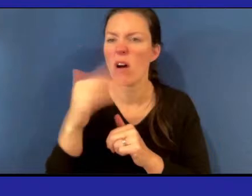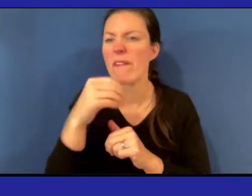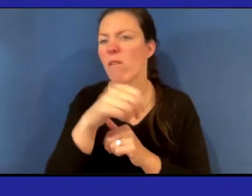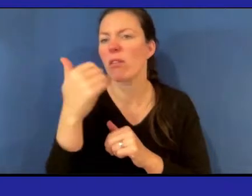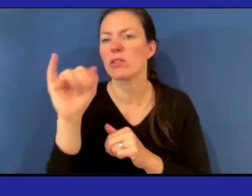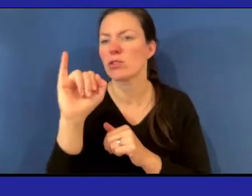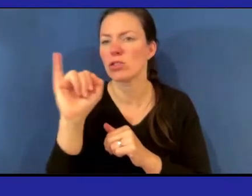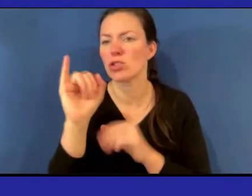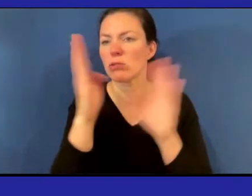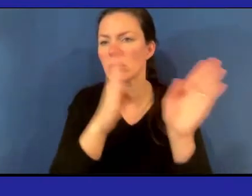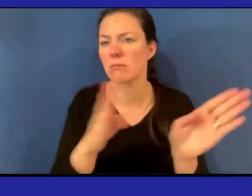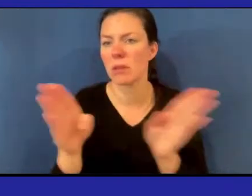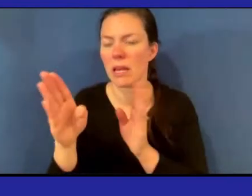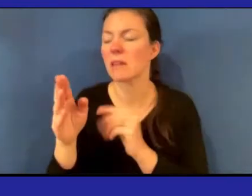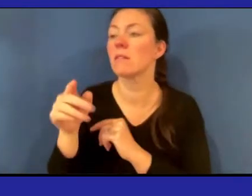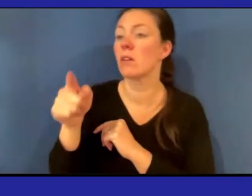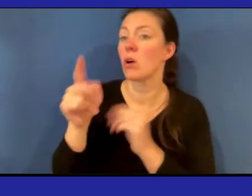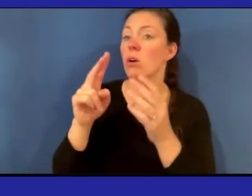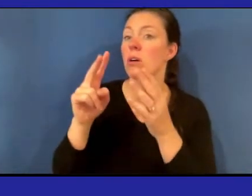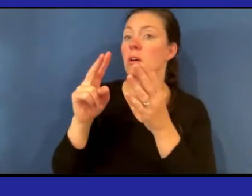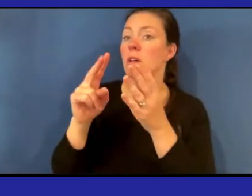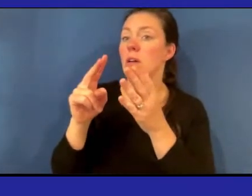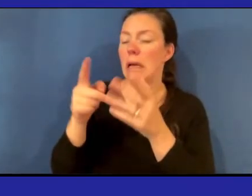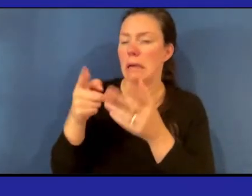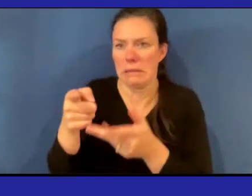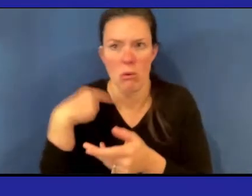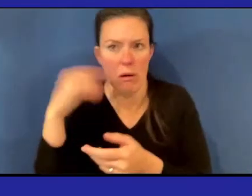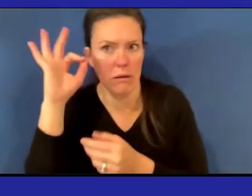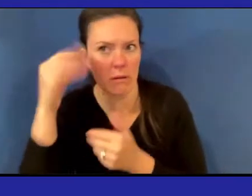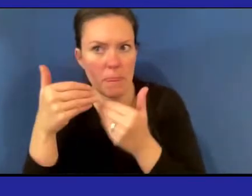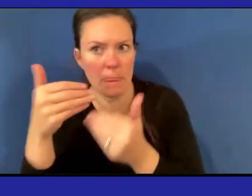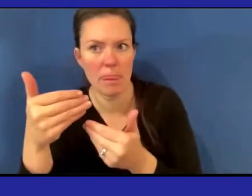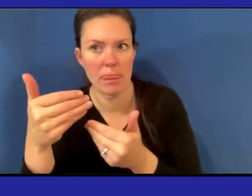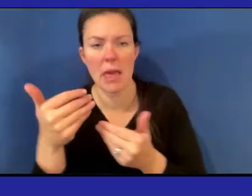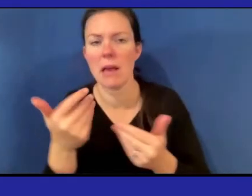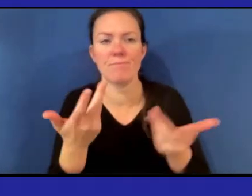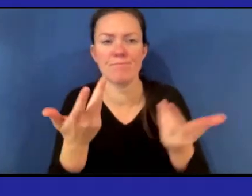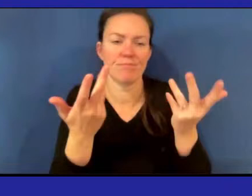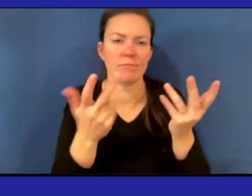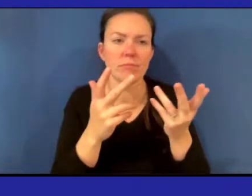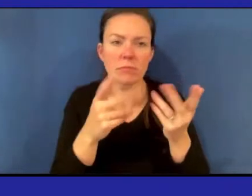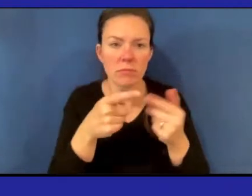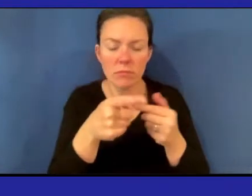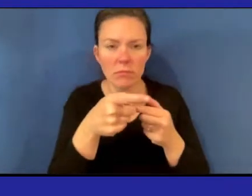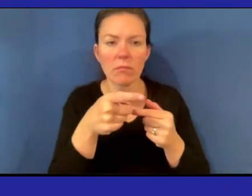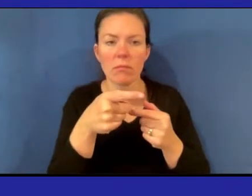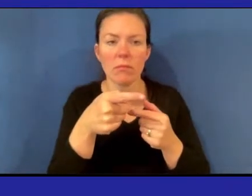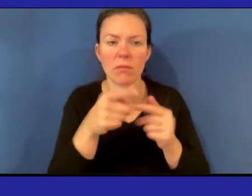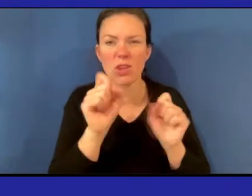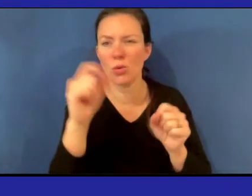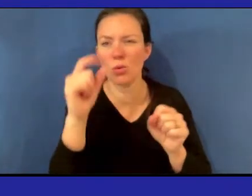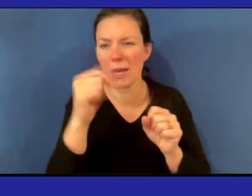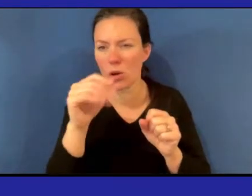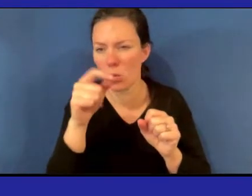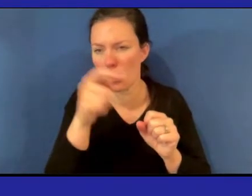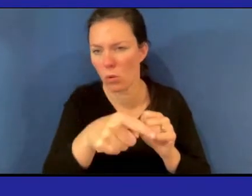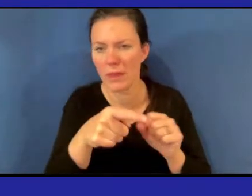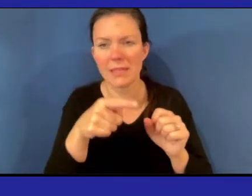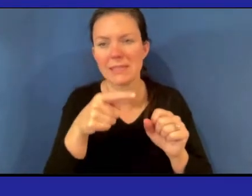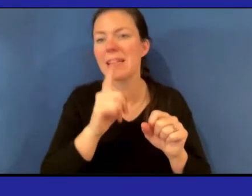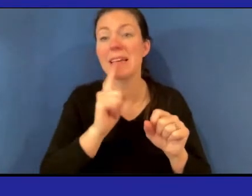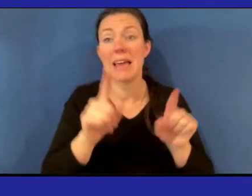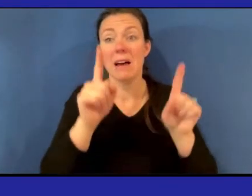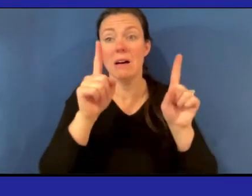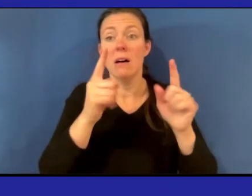they won't be asked for, I actually don't Yeah, even they know. will be. I mean, so it's a screening process, and then whatever is